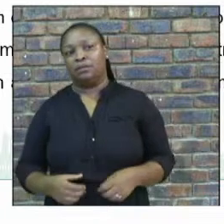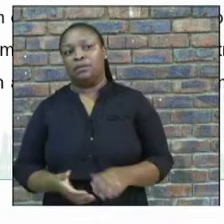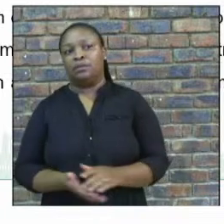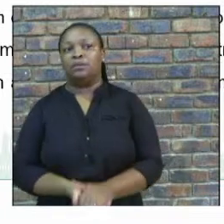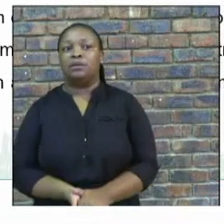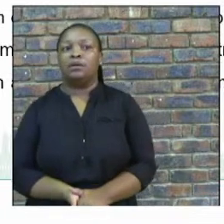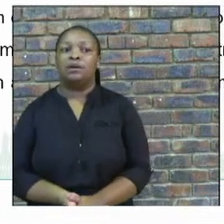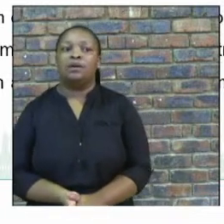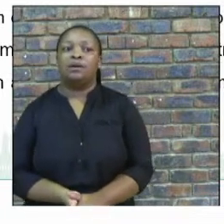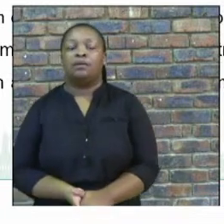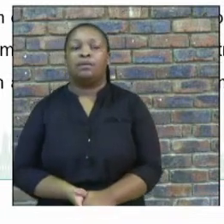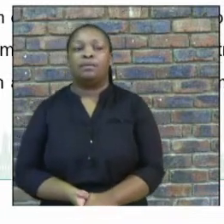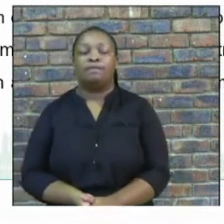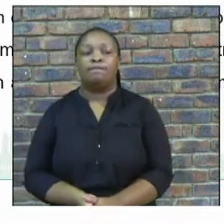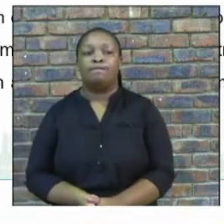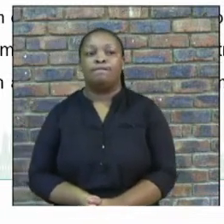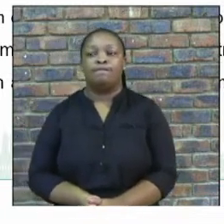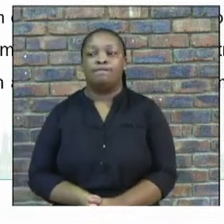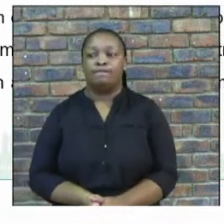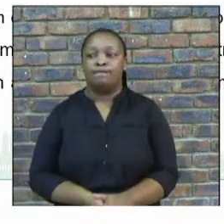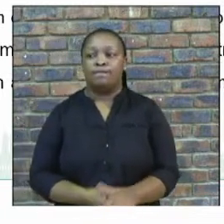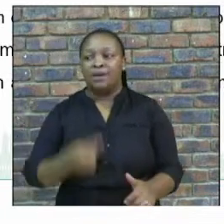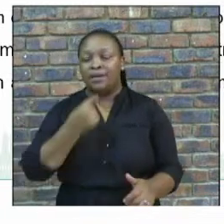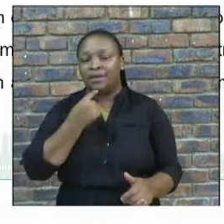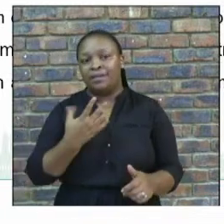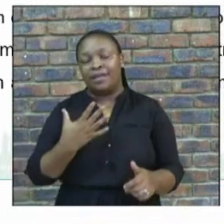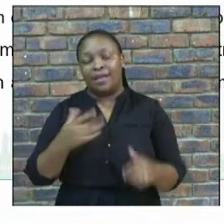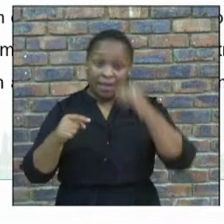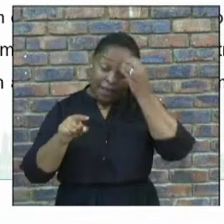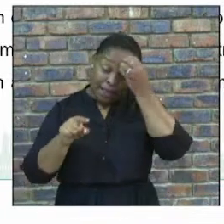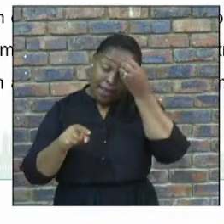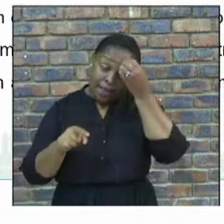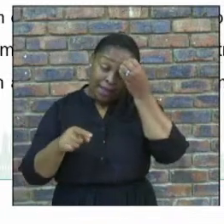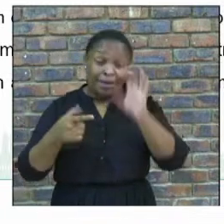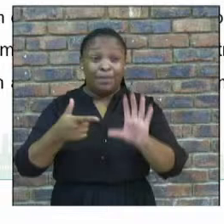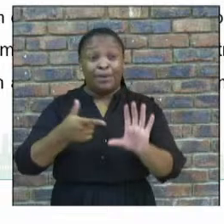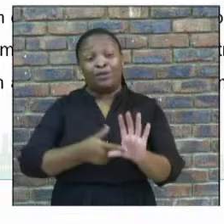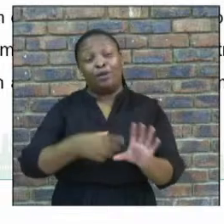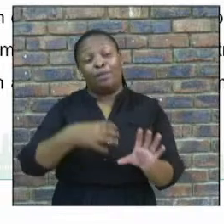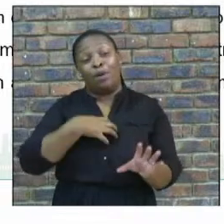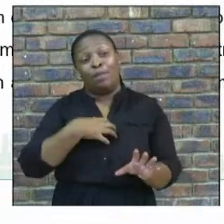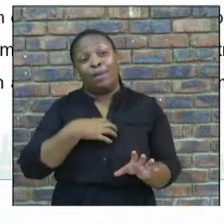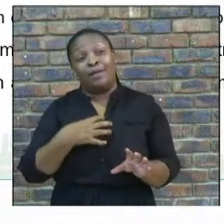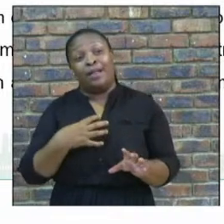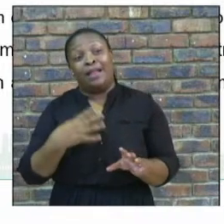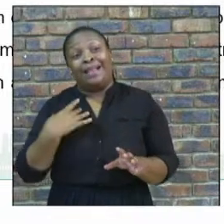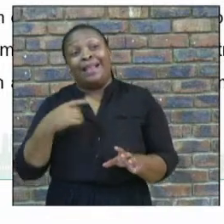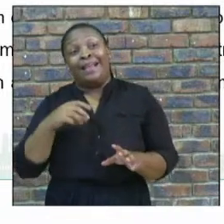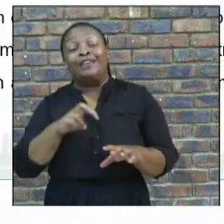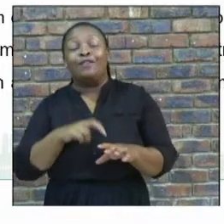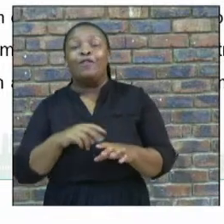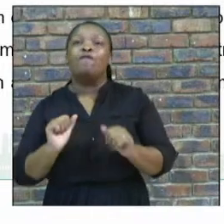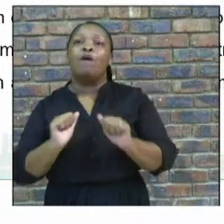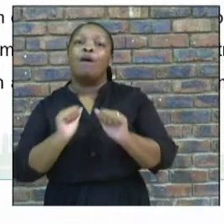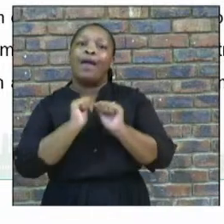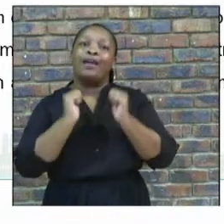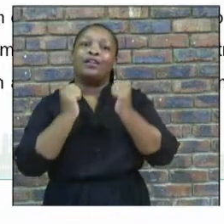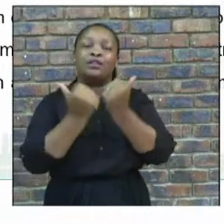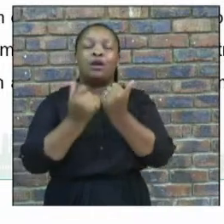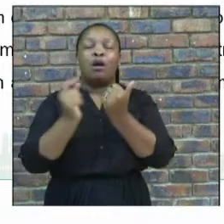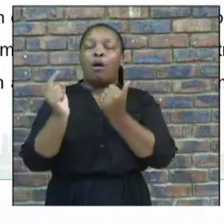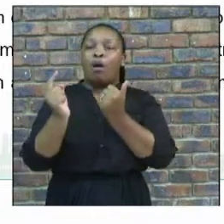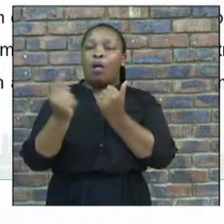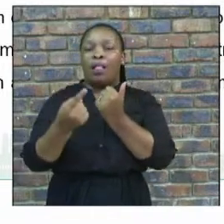provides that a holder of a petroleum right must notify the agency of any